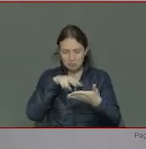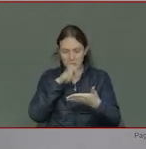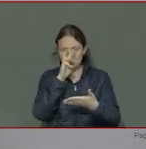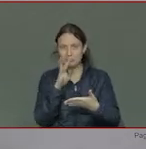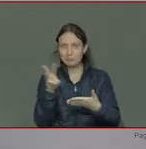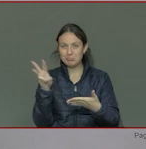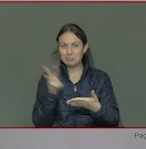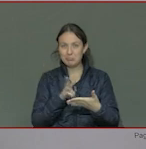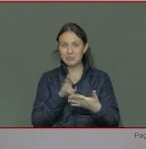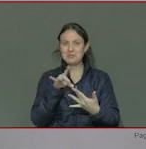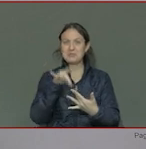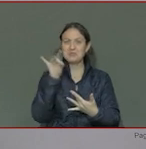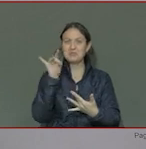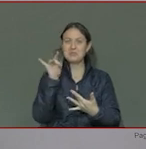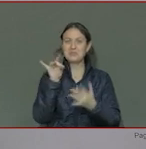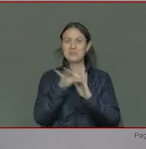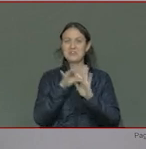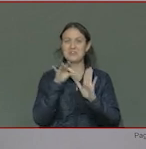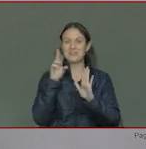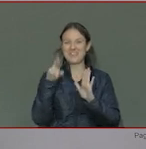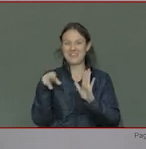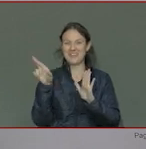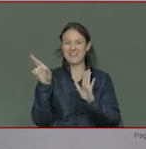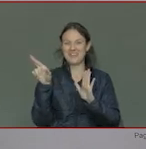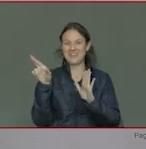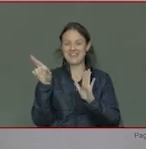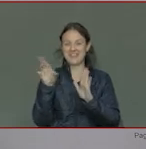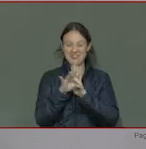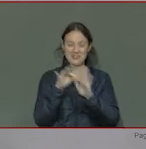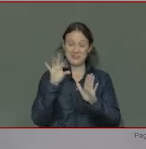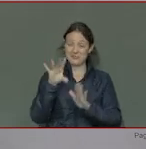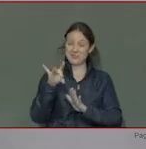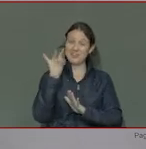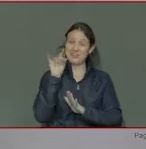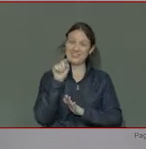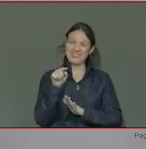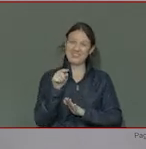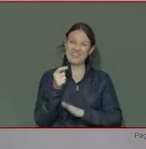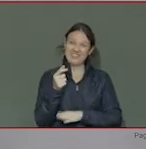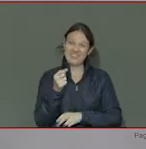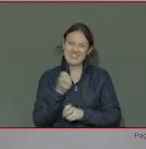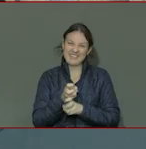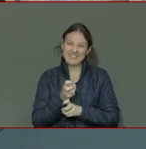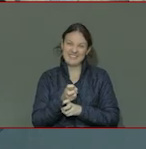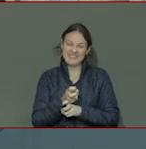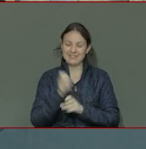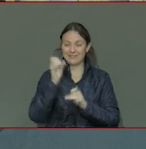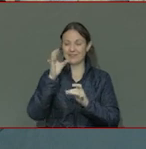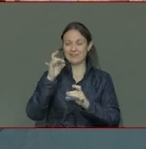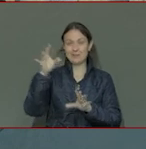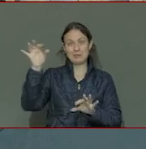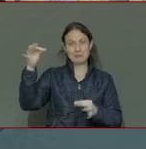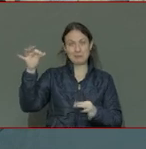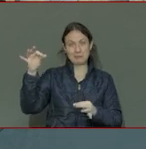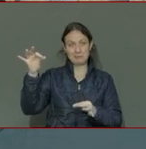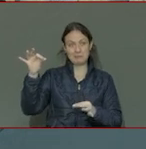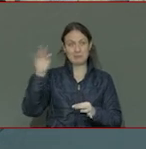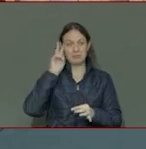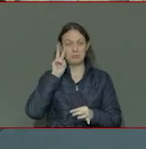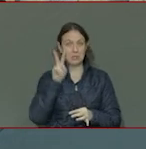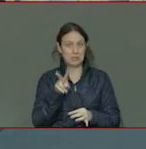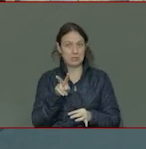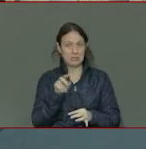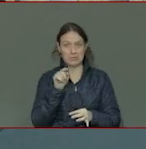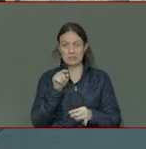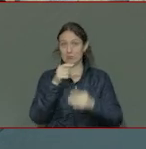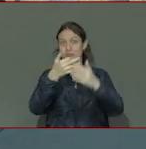most difficult part, is to get to the formula. So just decide, because on your information sheet, you will see there's really a